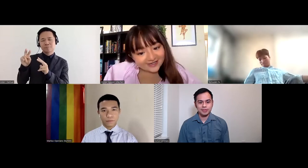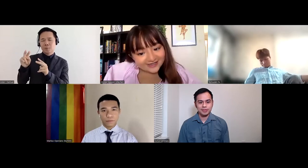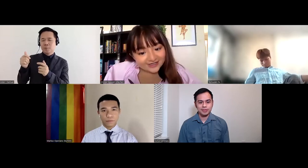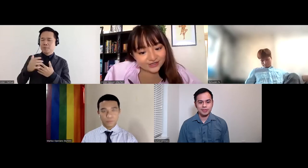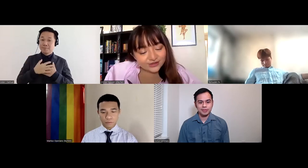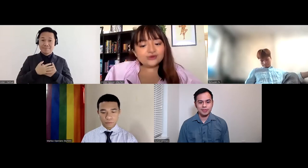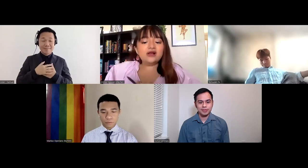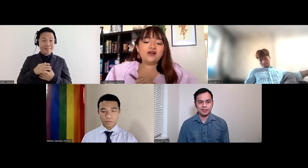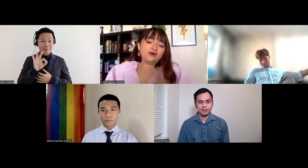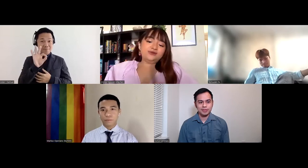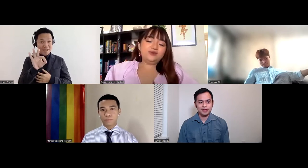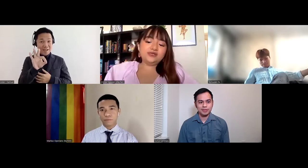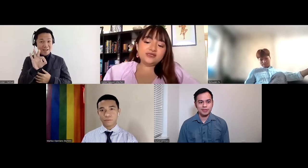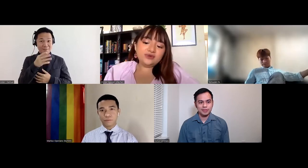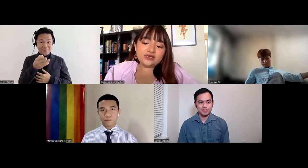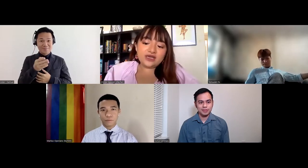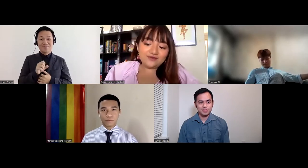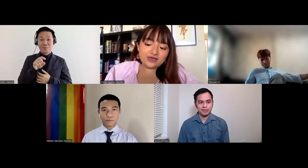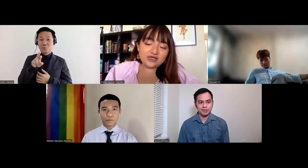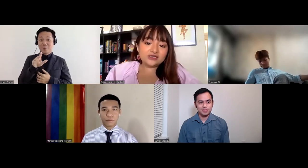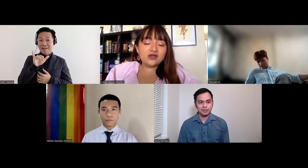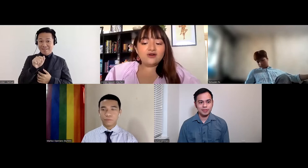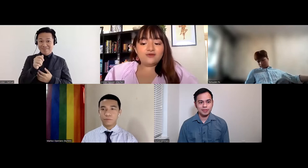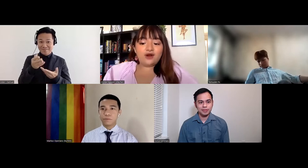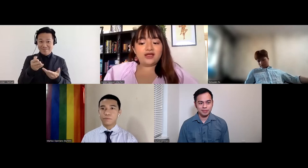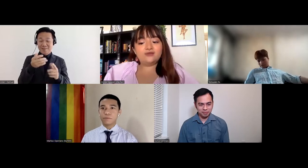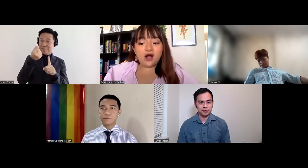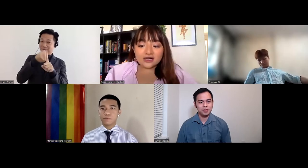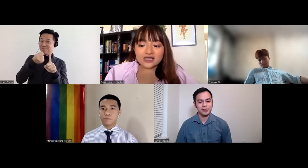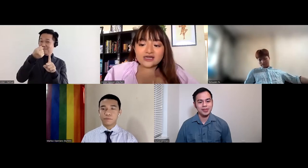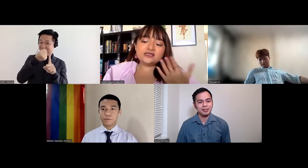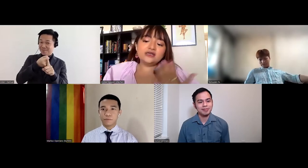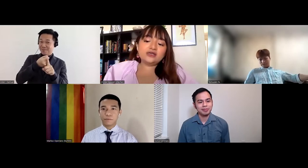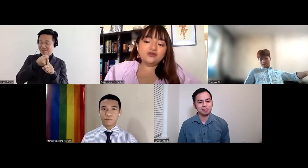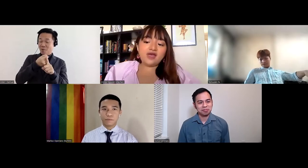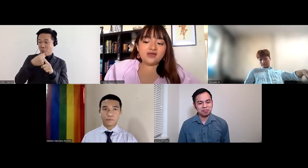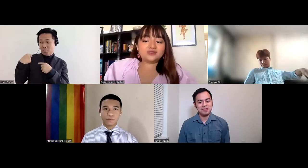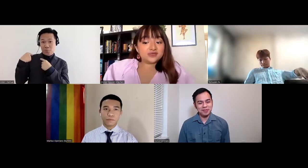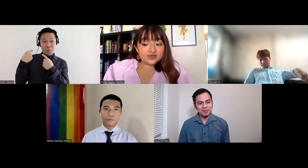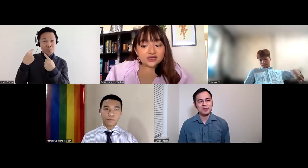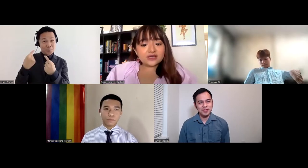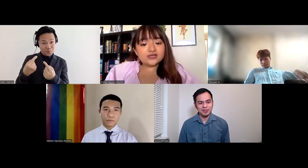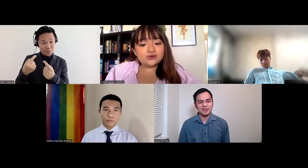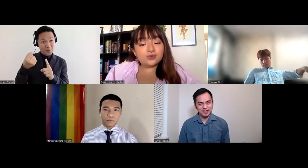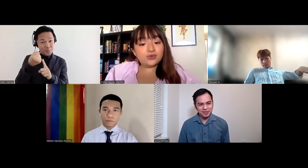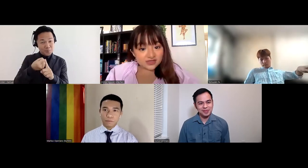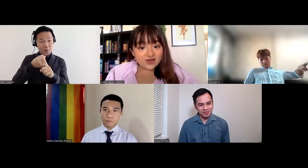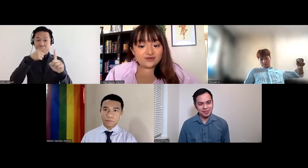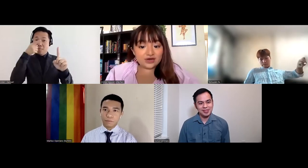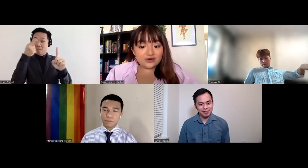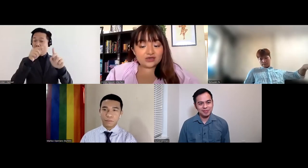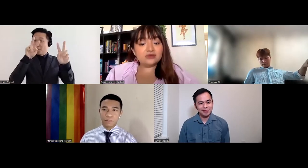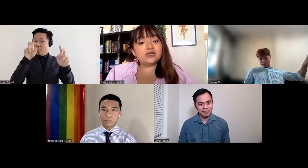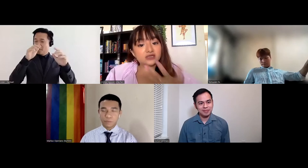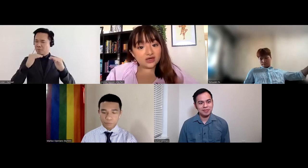Surya, you have also been a disability advocate for a while, and you've aimed specifically to bring the deaf